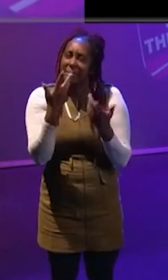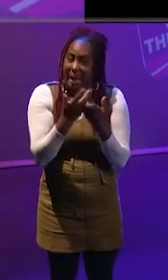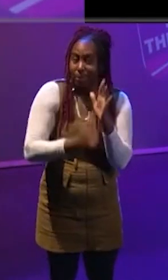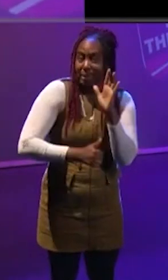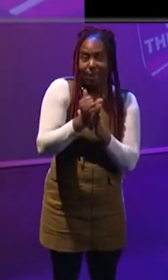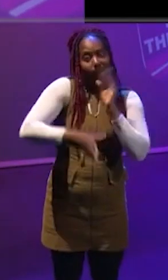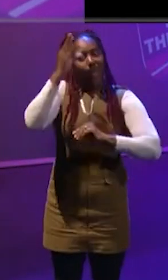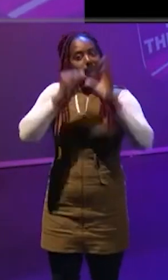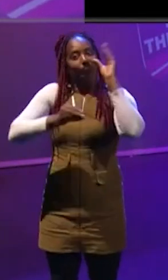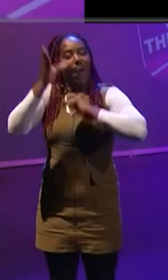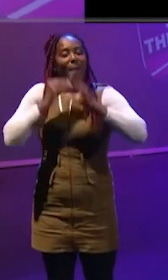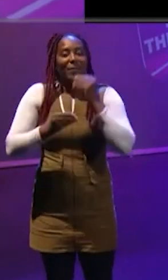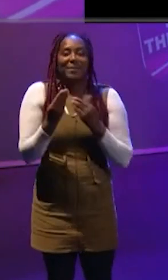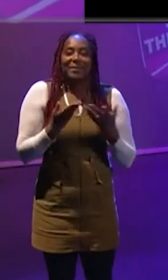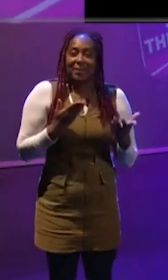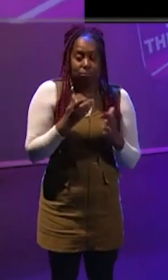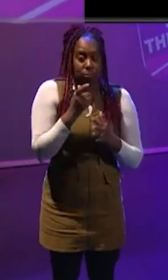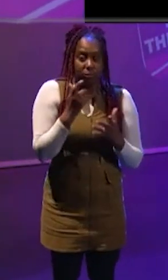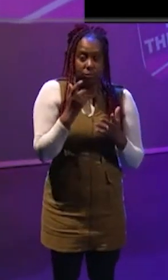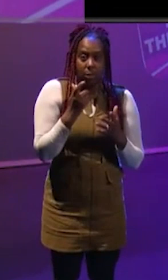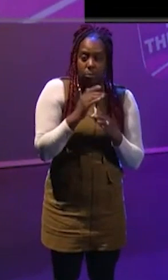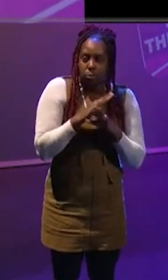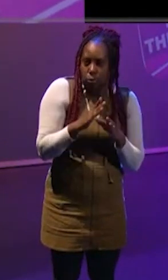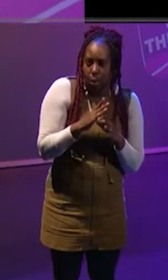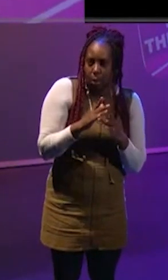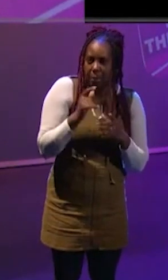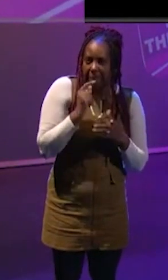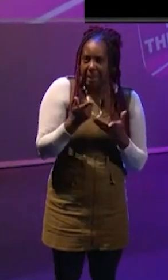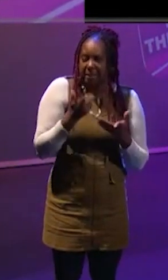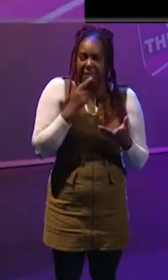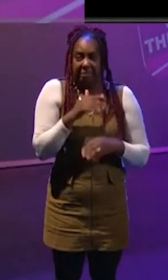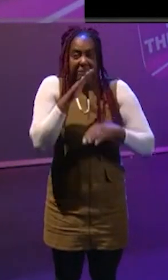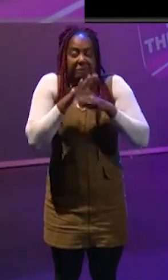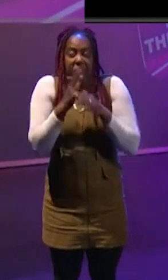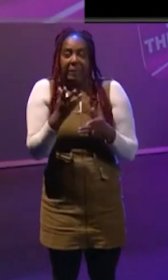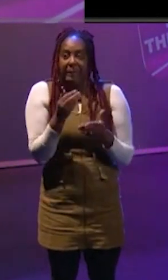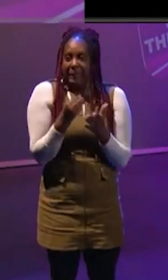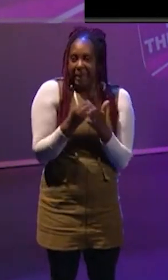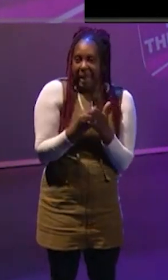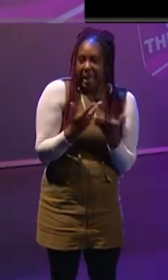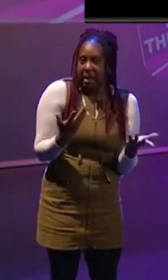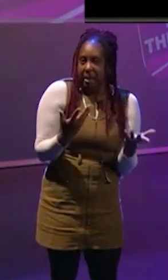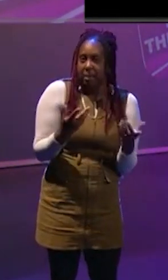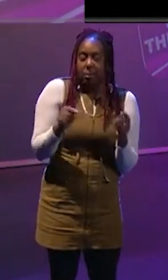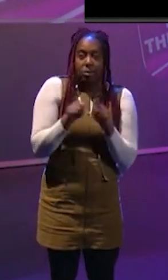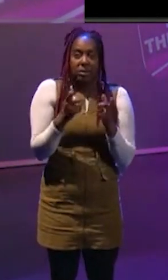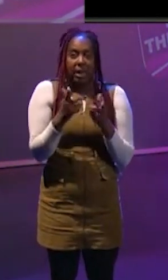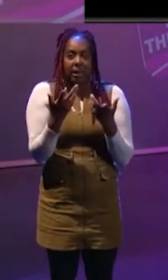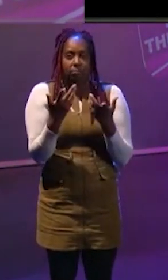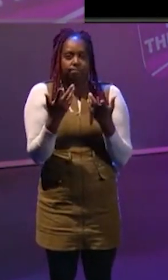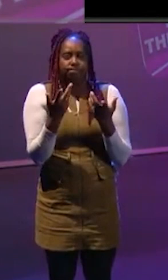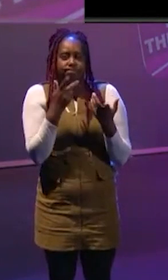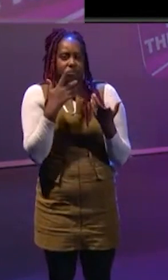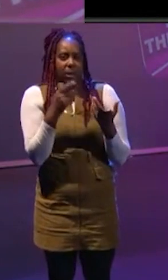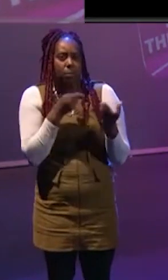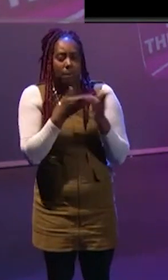that I like developed from doing, not being a paid assistant producer at the start, not being a paid production assistant, but like